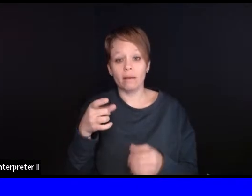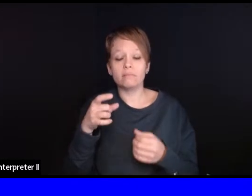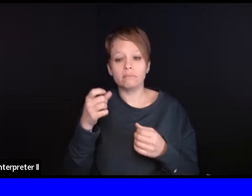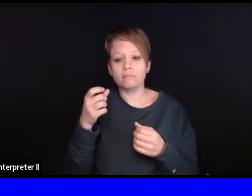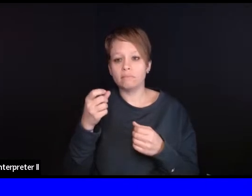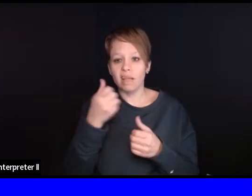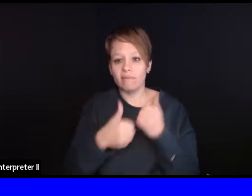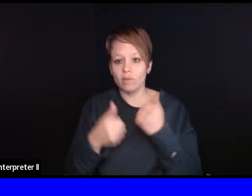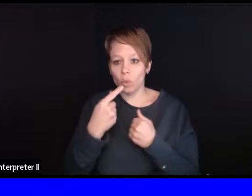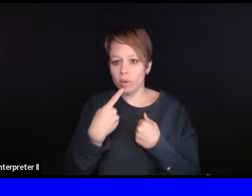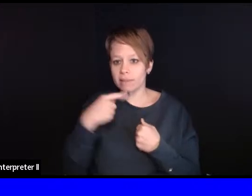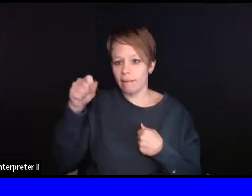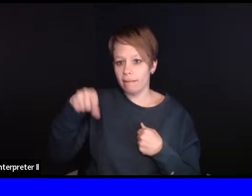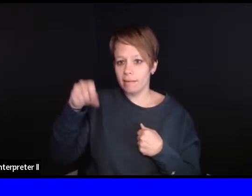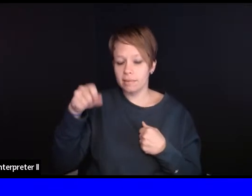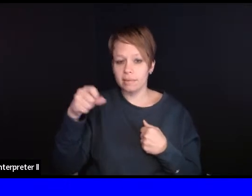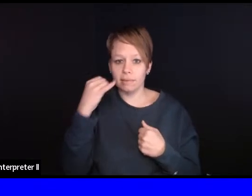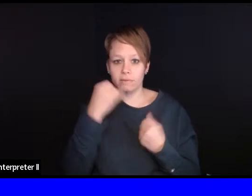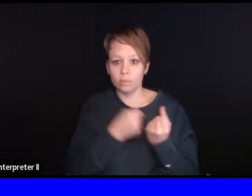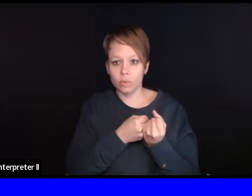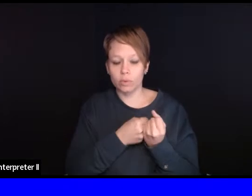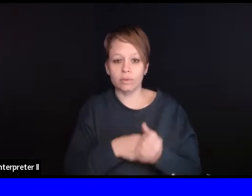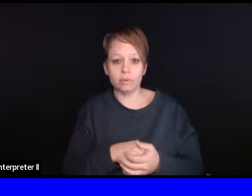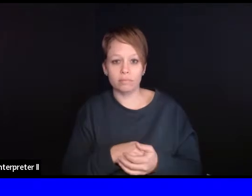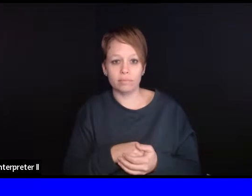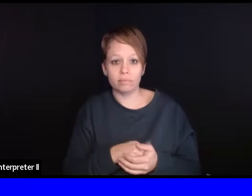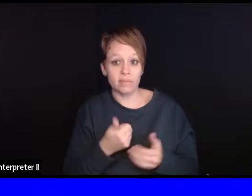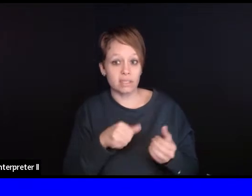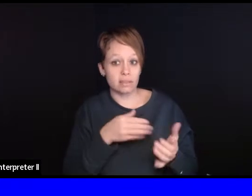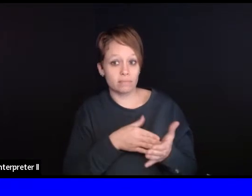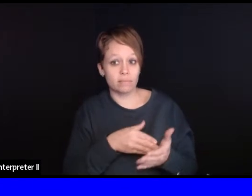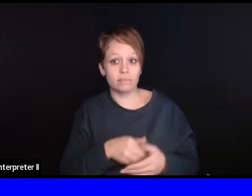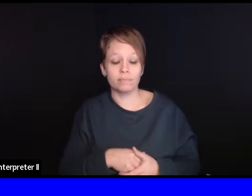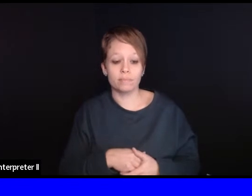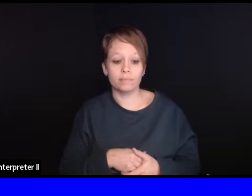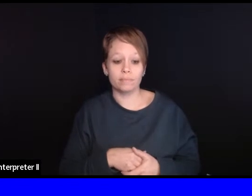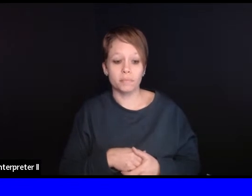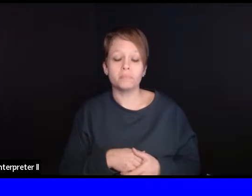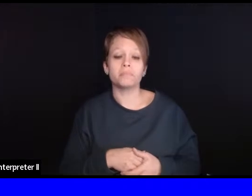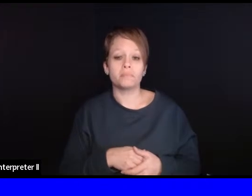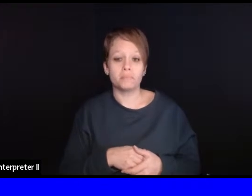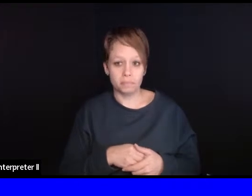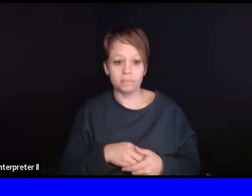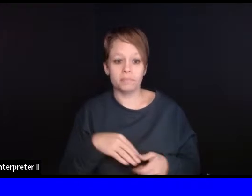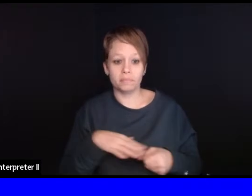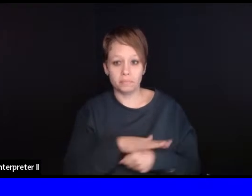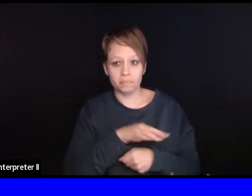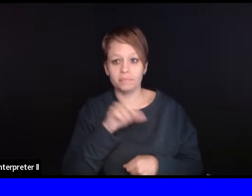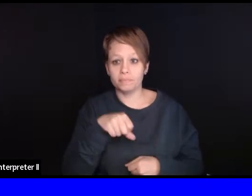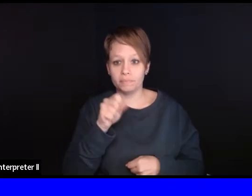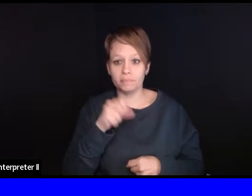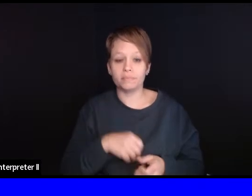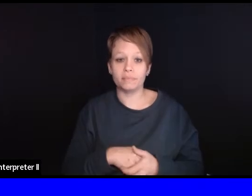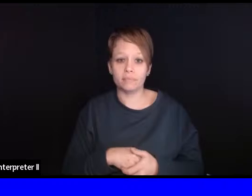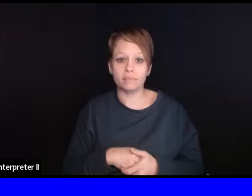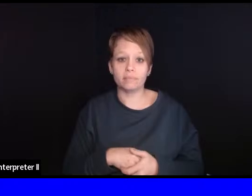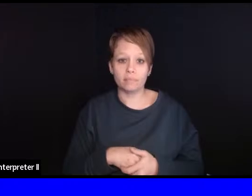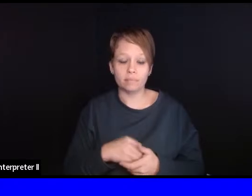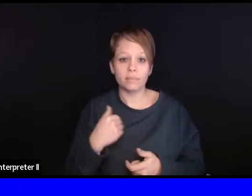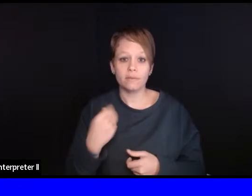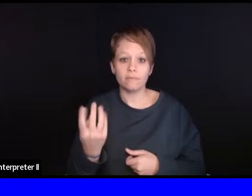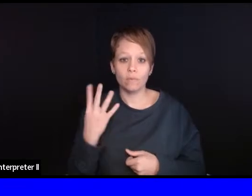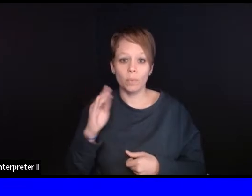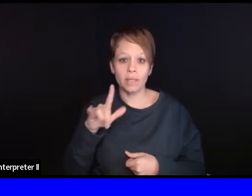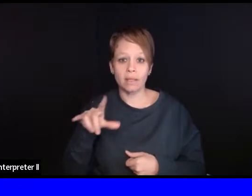say aye. Aye. Are there any opposed? The ayes have it unanimously. We have four bills for markup in